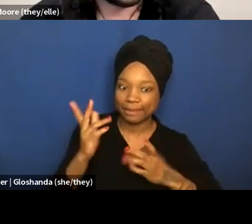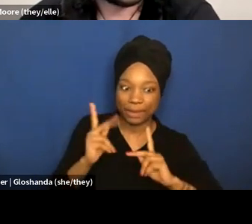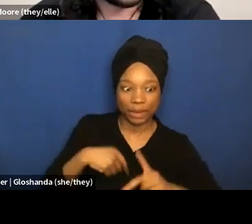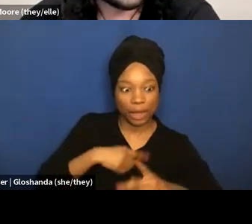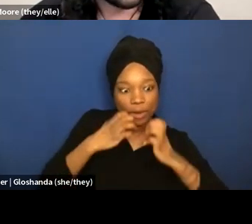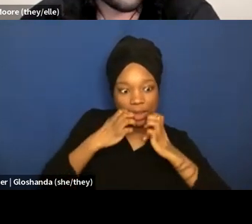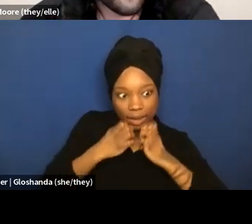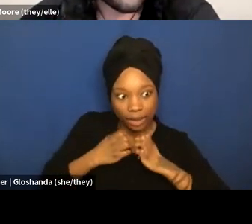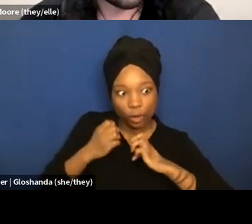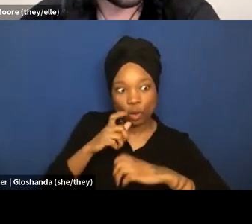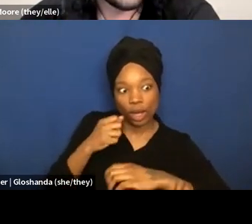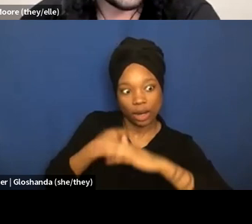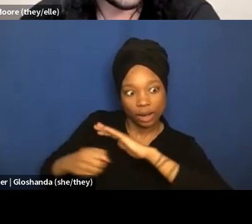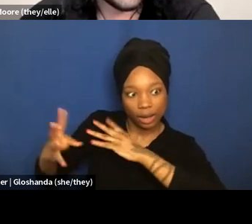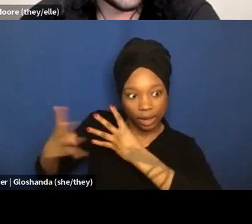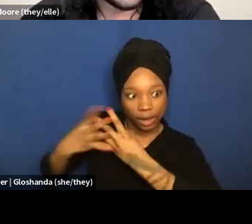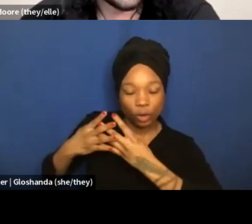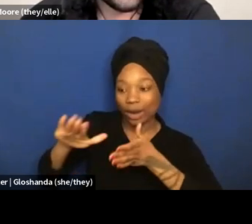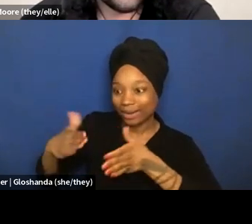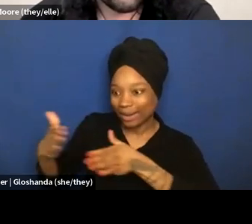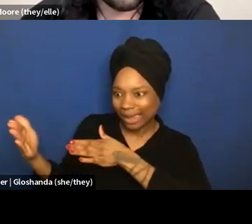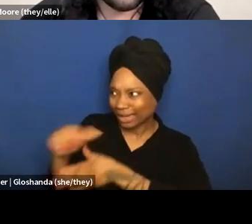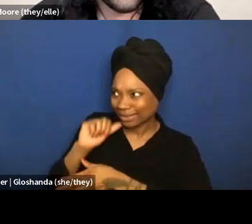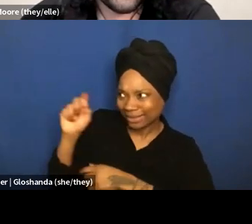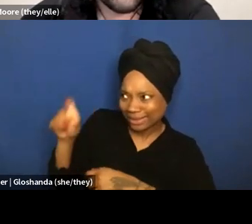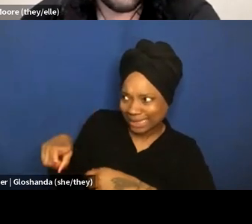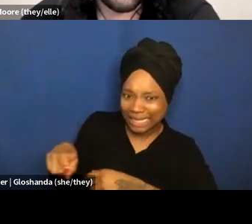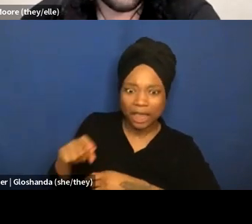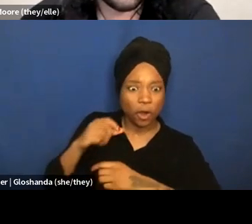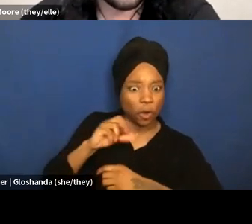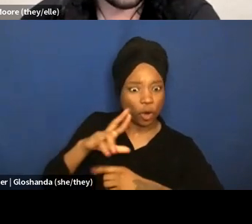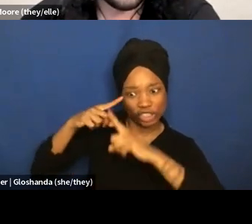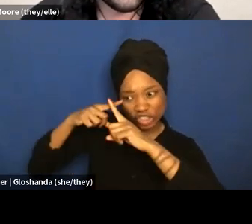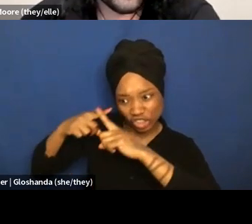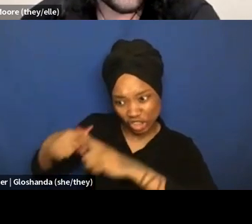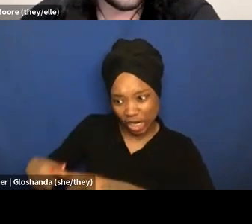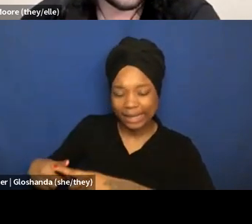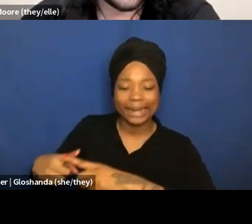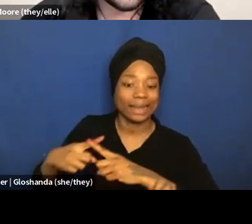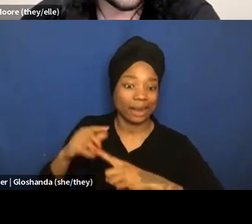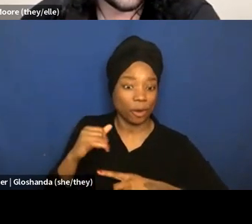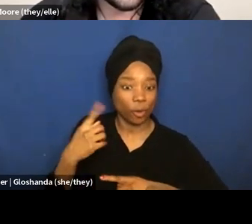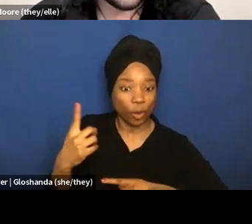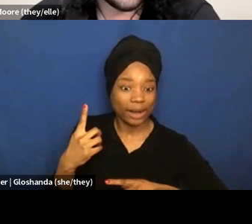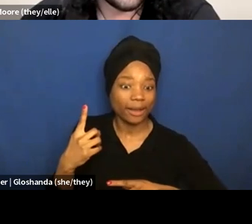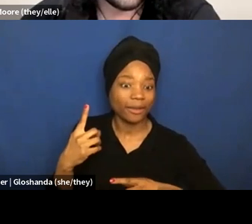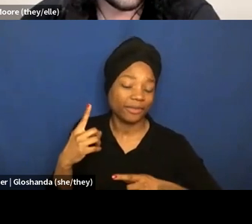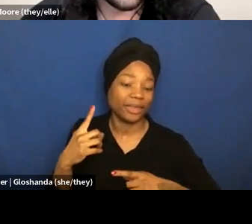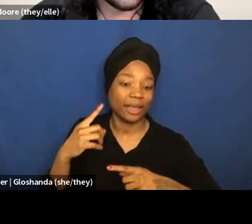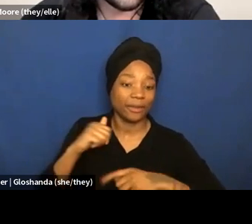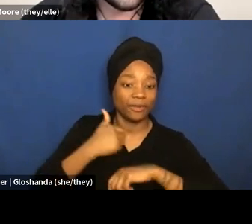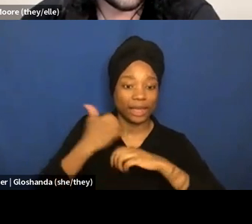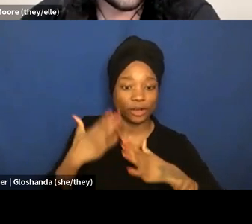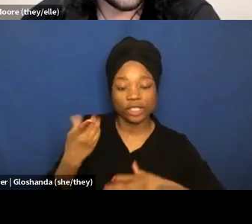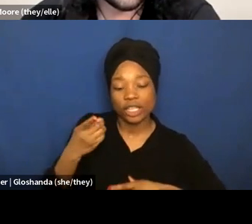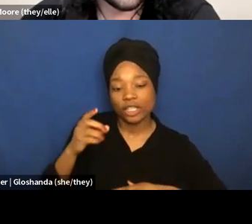dying unnecessarily, are being targeted, like one of the founders of the field of liberation psychology, right? Dr. Ignacio Martin